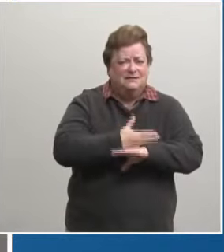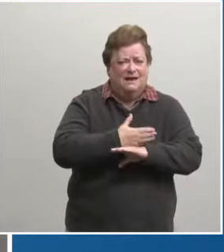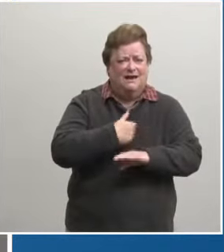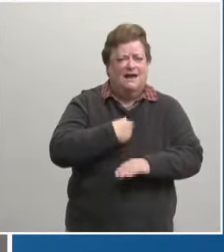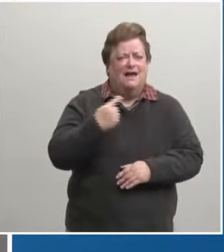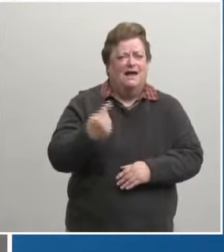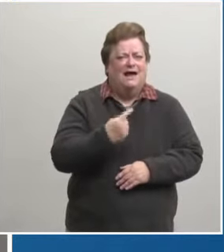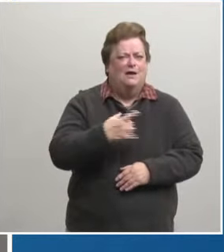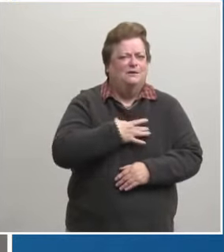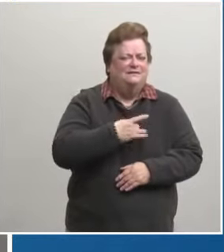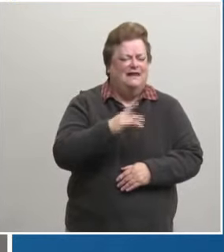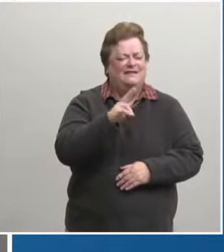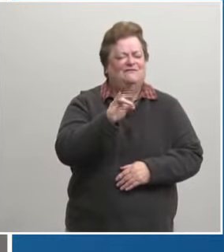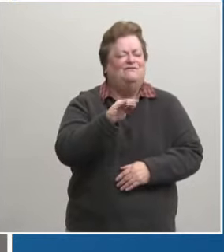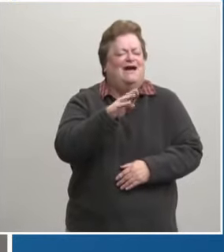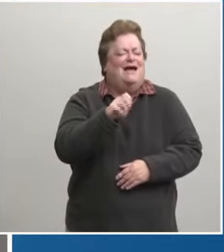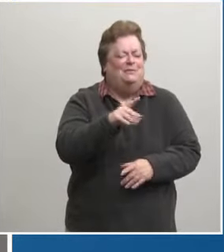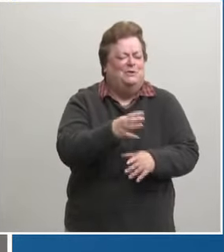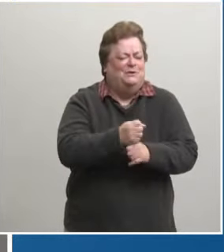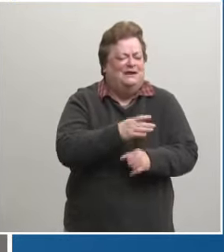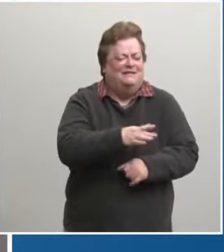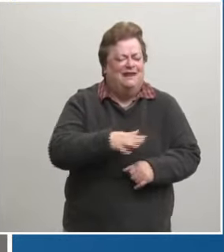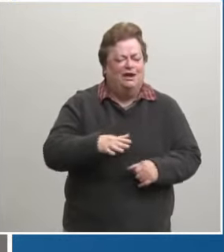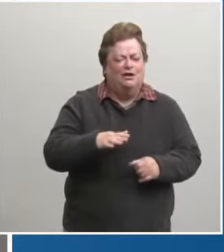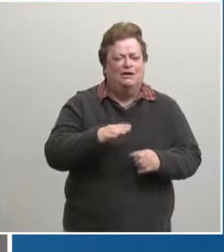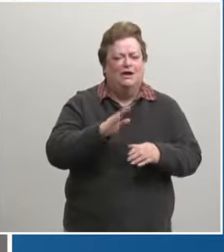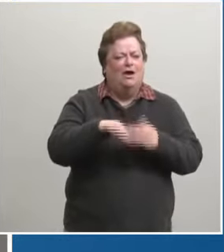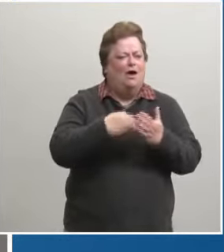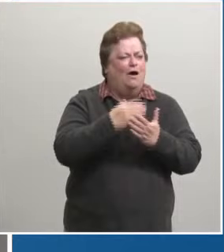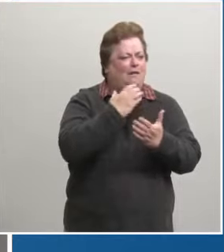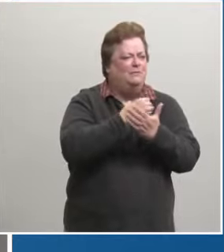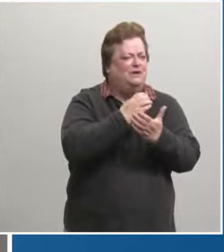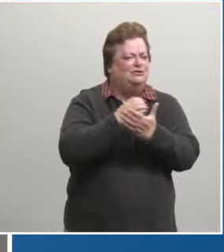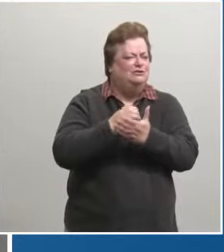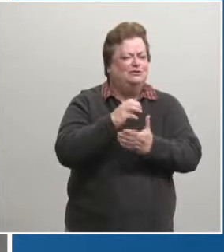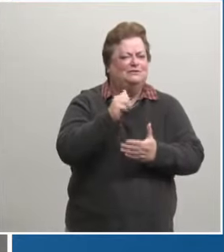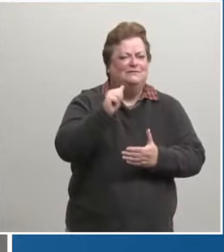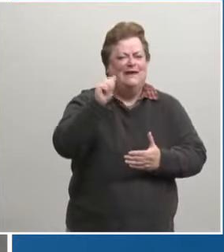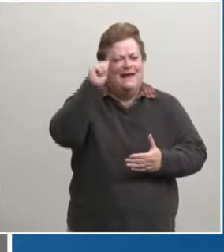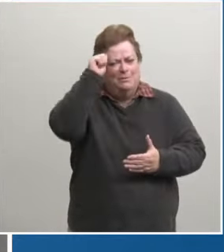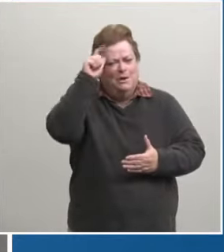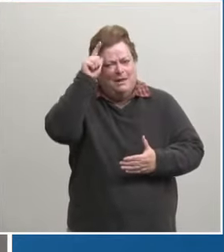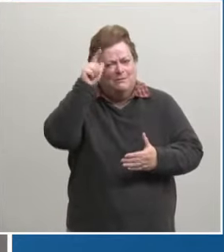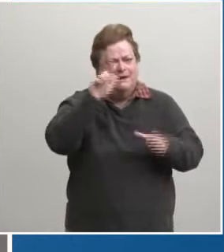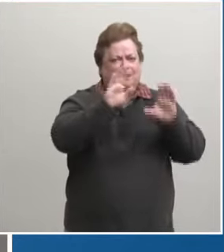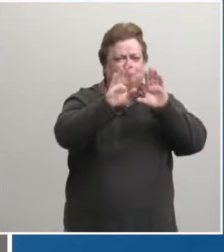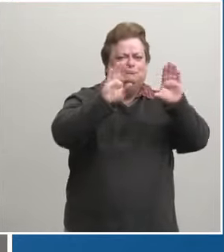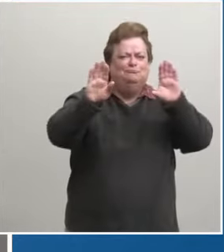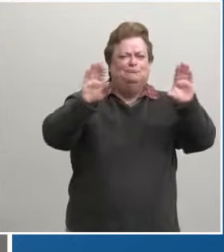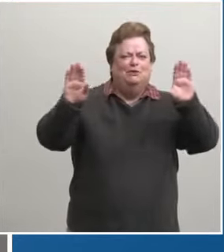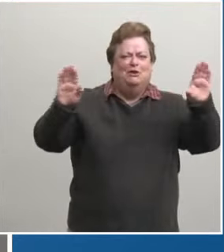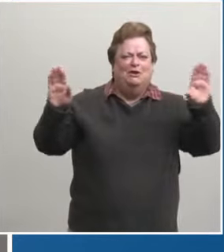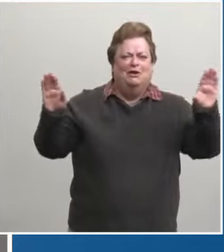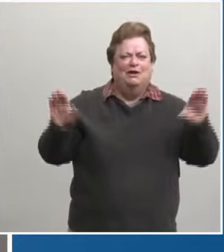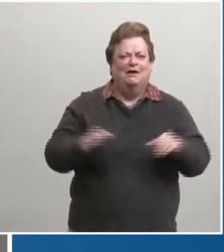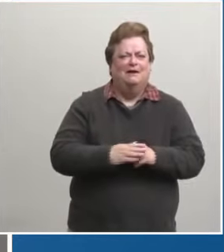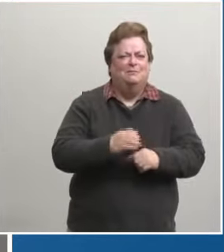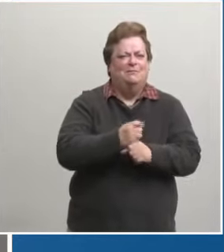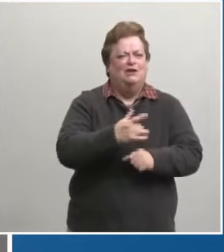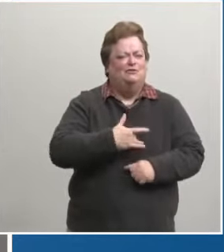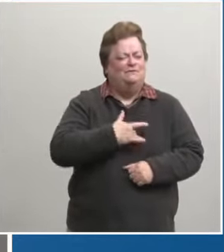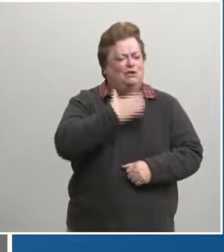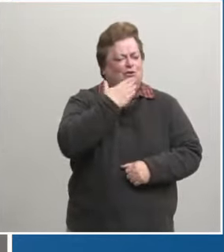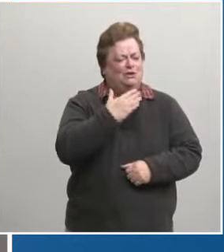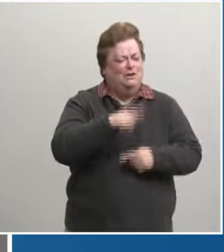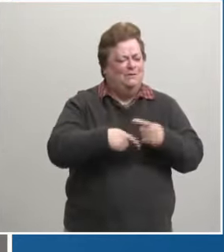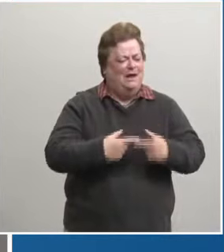loved the vibe you get there too, surrounded by all the framed pictures of Abraham Lincoln labeled dapper and awesome that just make you feel good about living